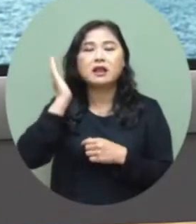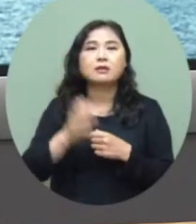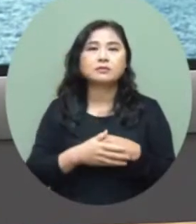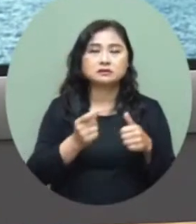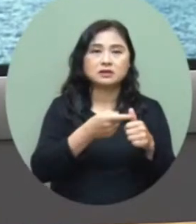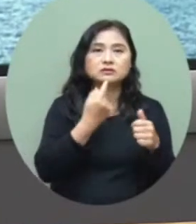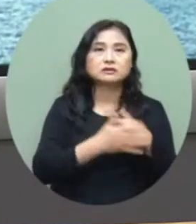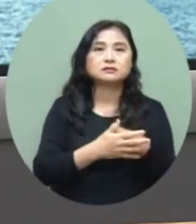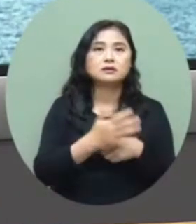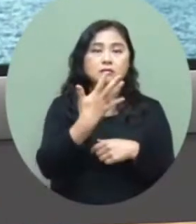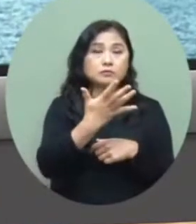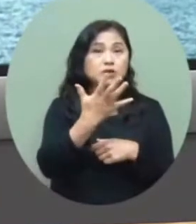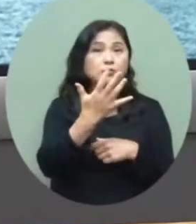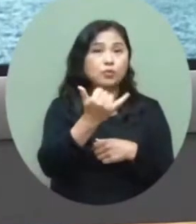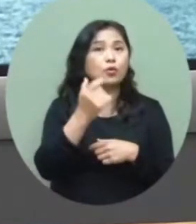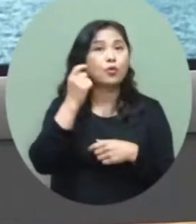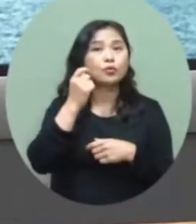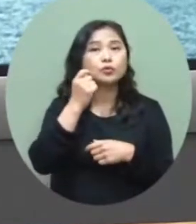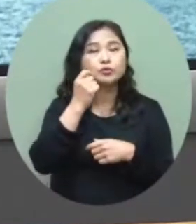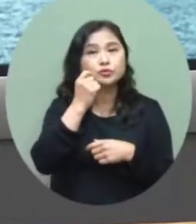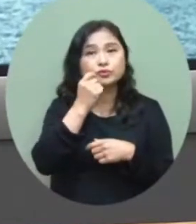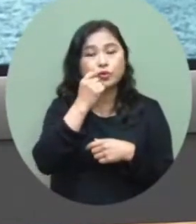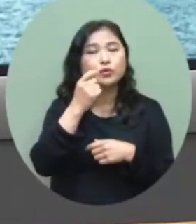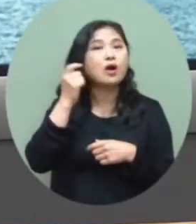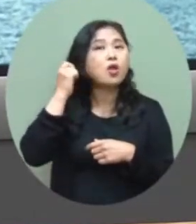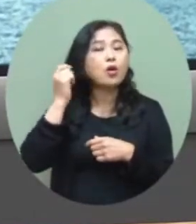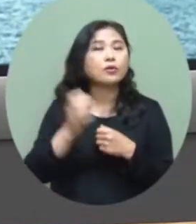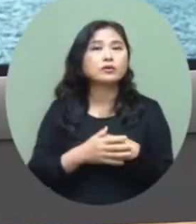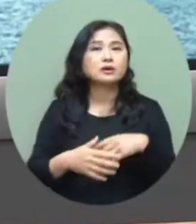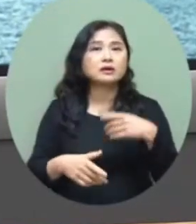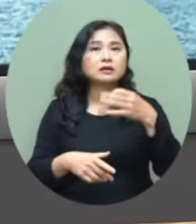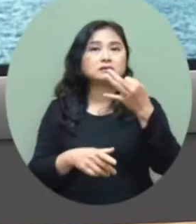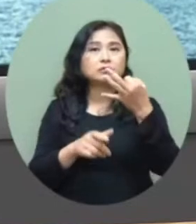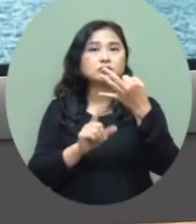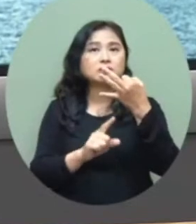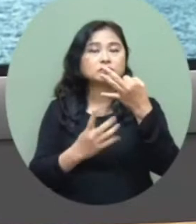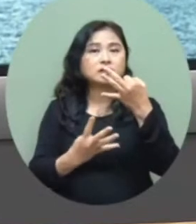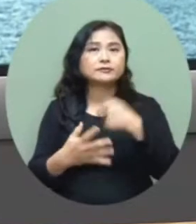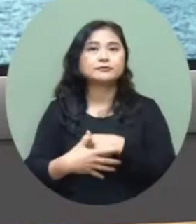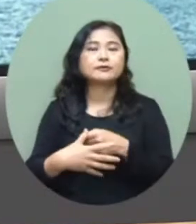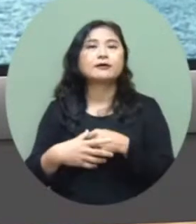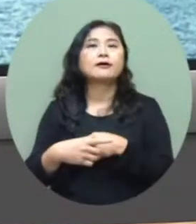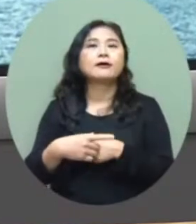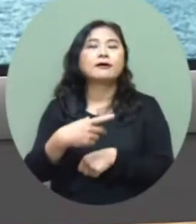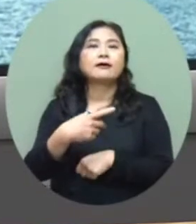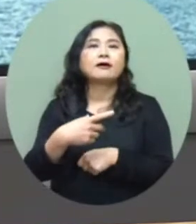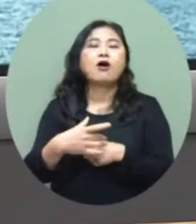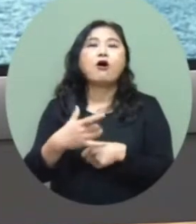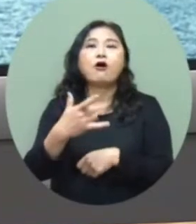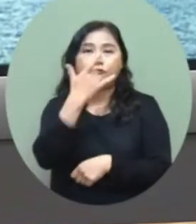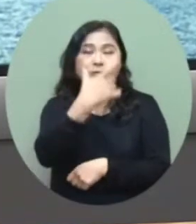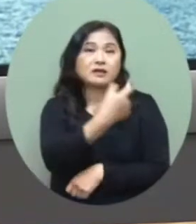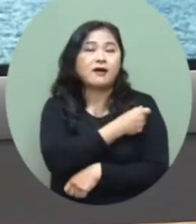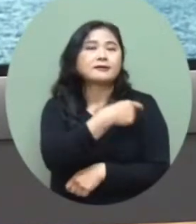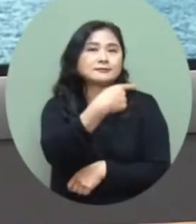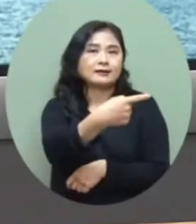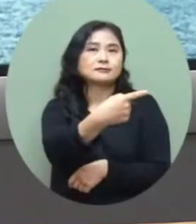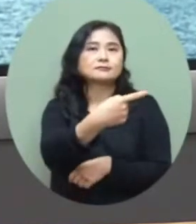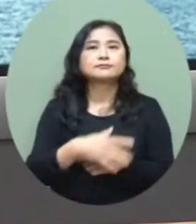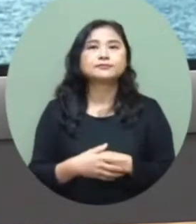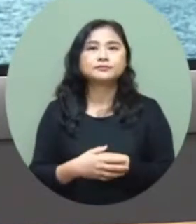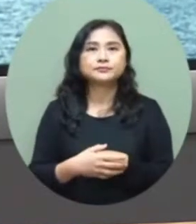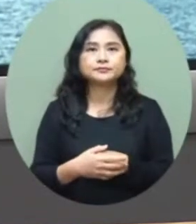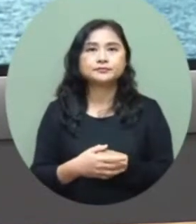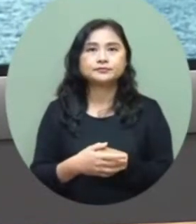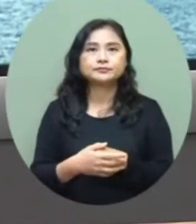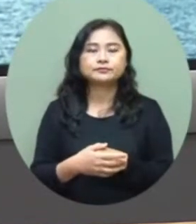and also a 57-year-old male. For the 56-year-old female, on the 14th of March, she had the first dose